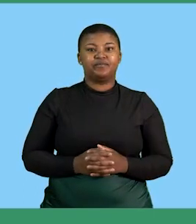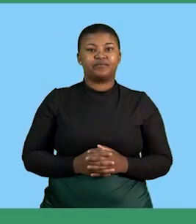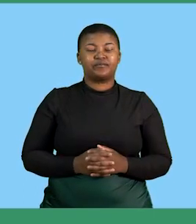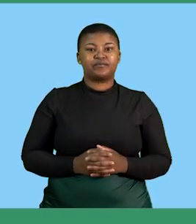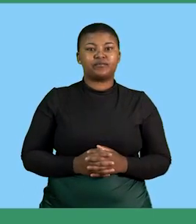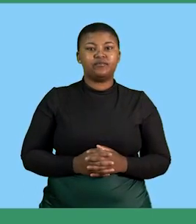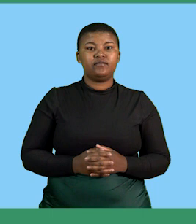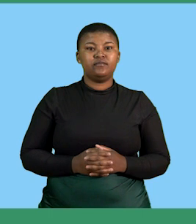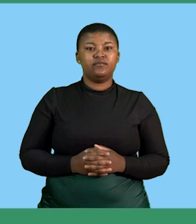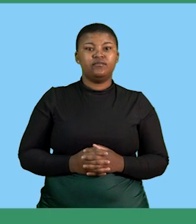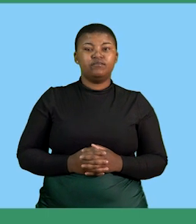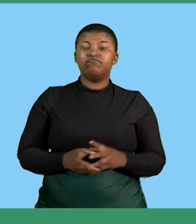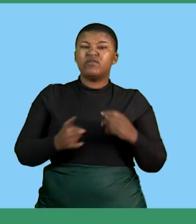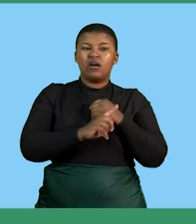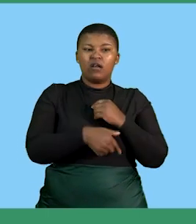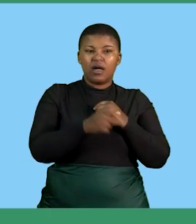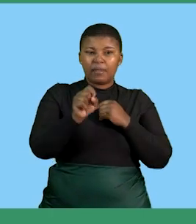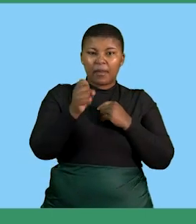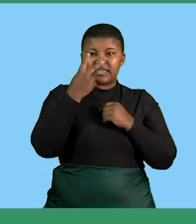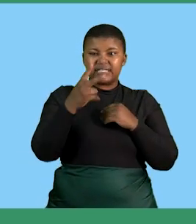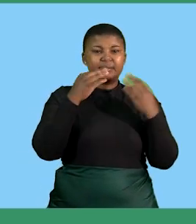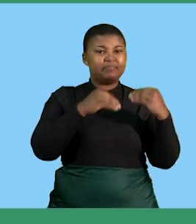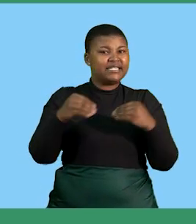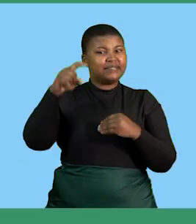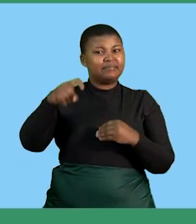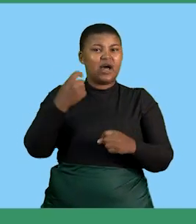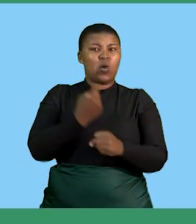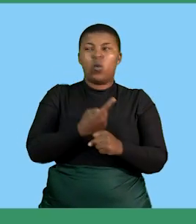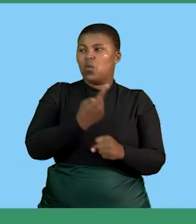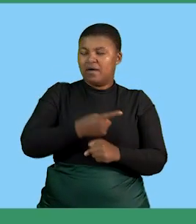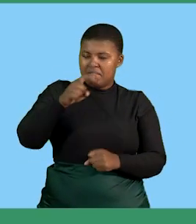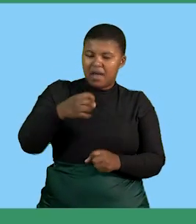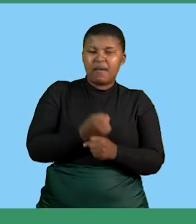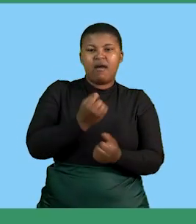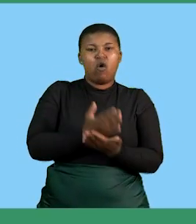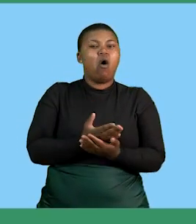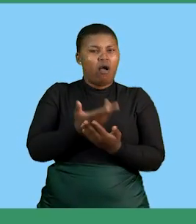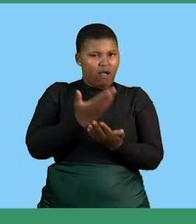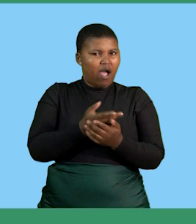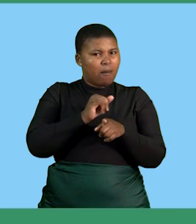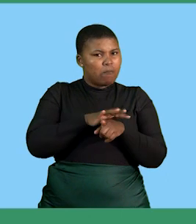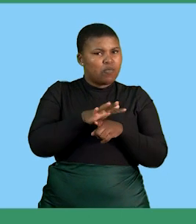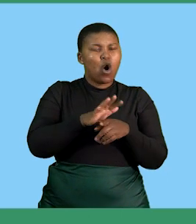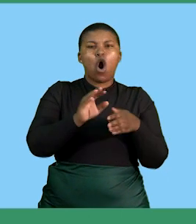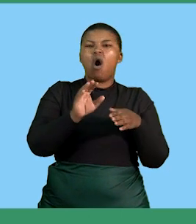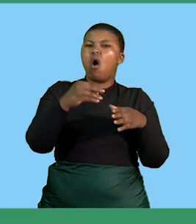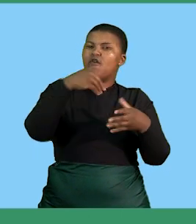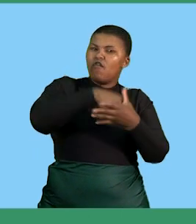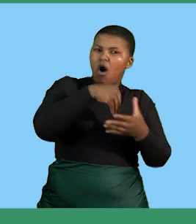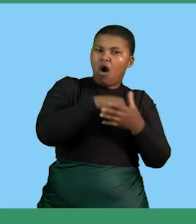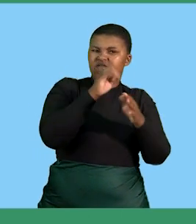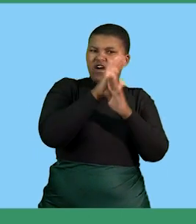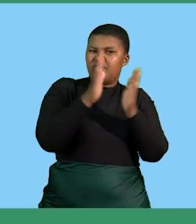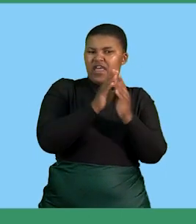go. And then the last one, the business must always be able to influence the components in this environment,